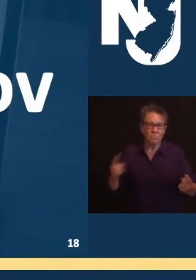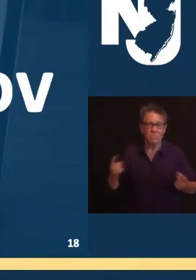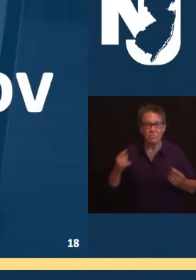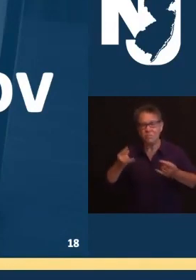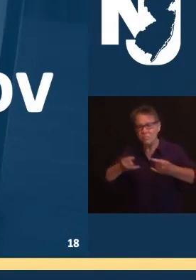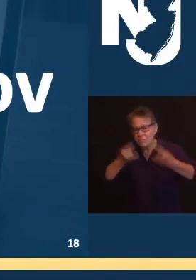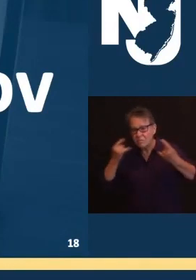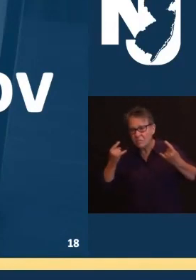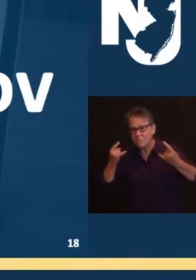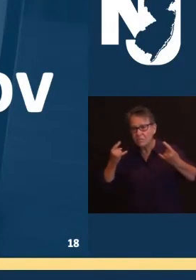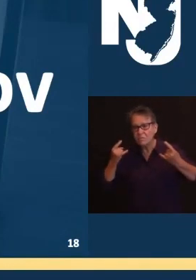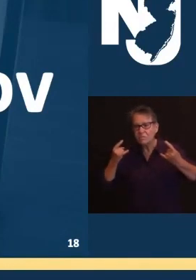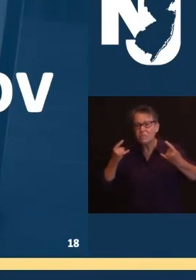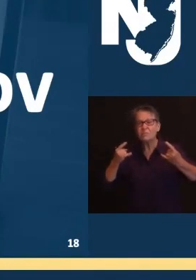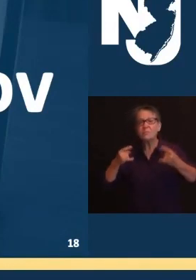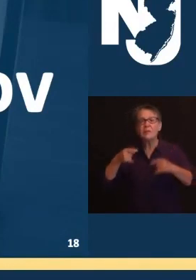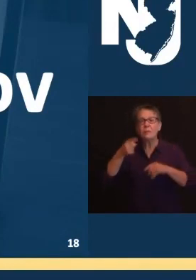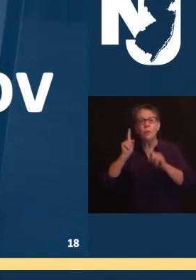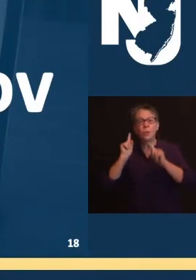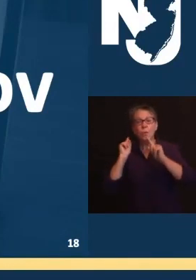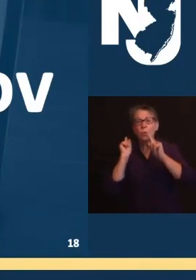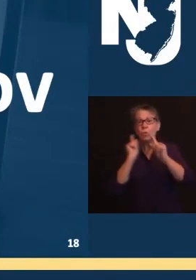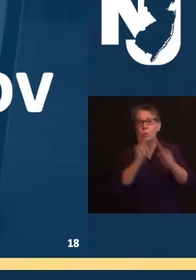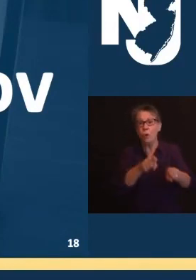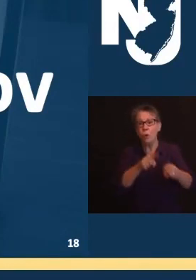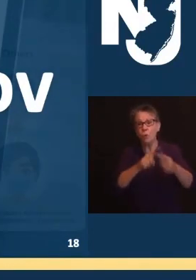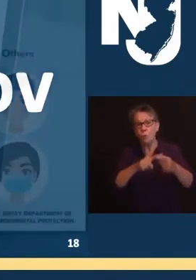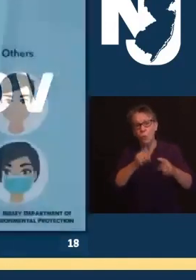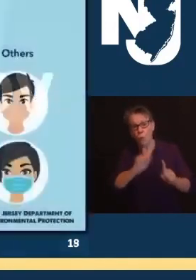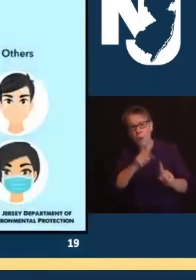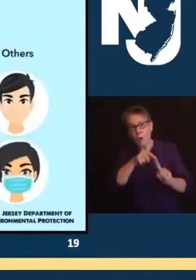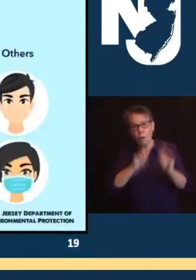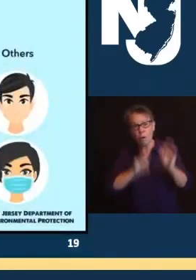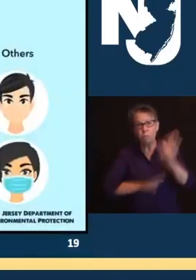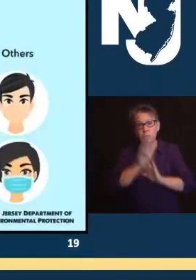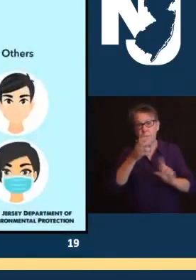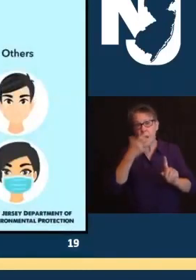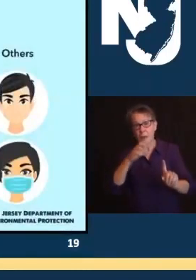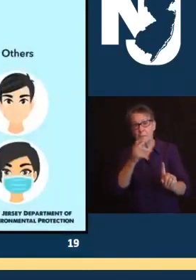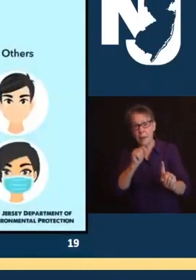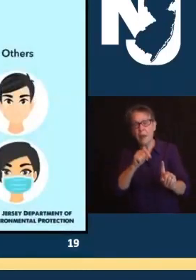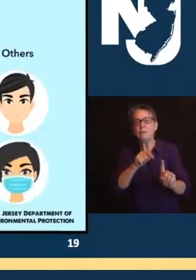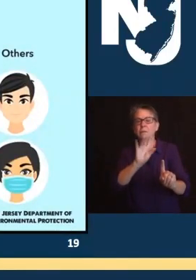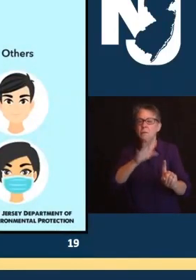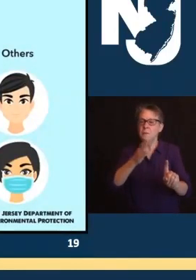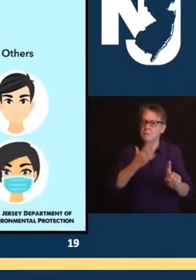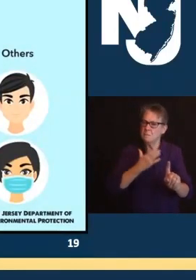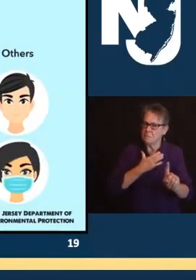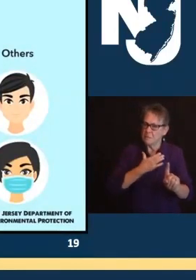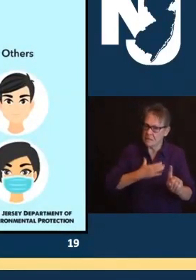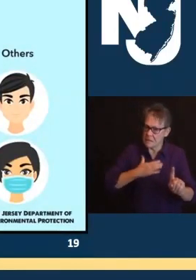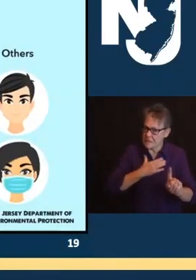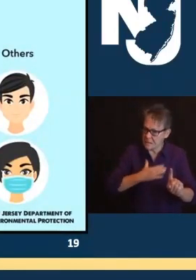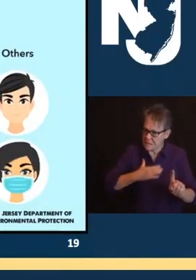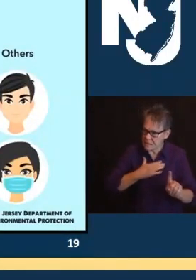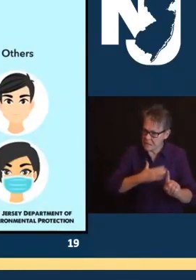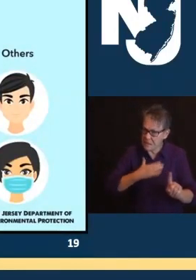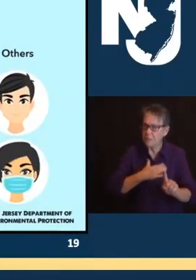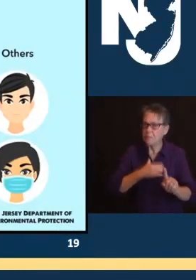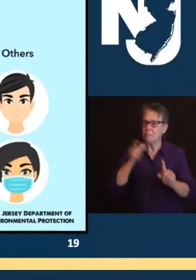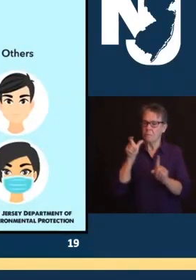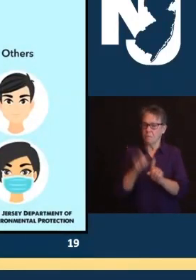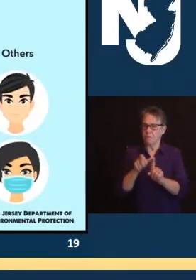please for 14 days and go out and get tested. And most importantly, mask up. A face